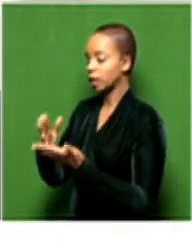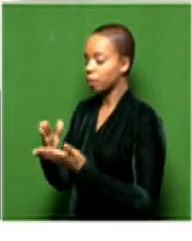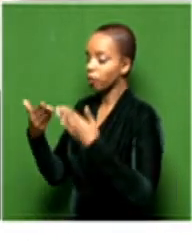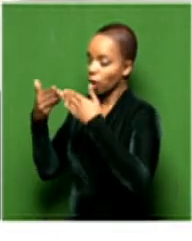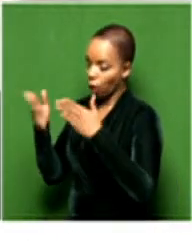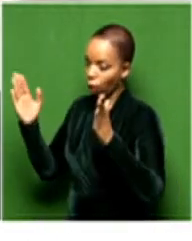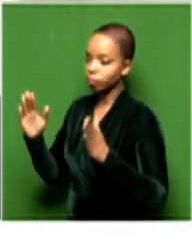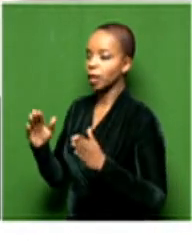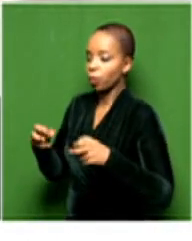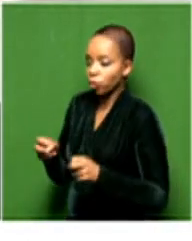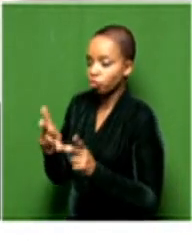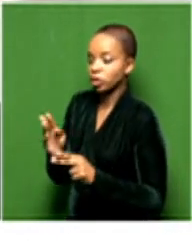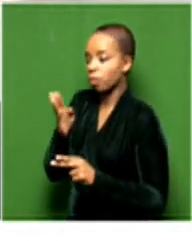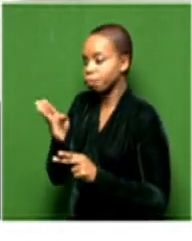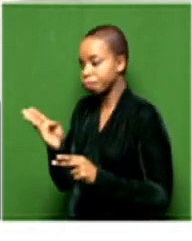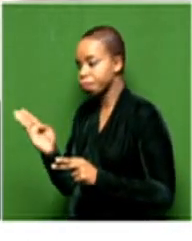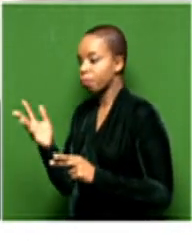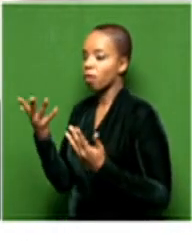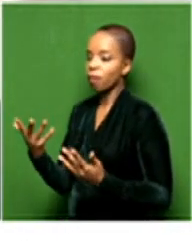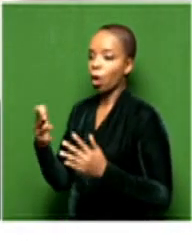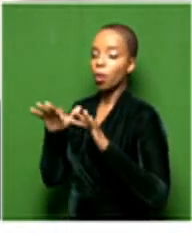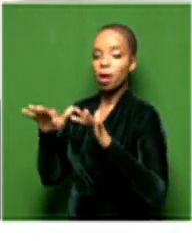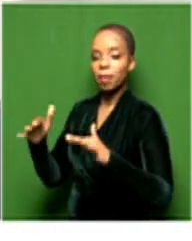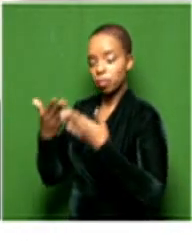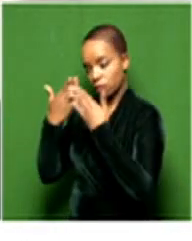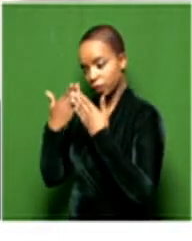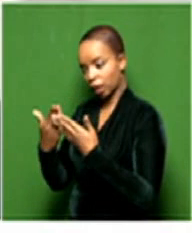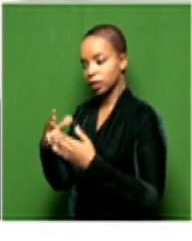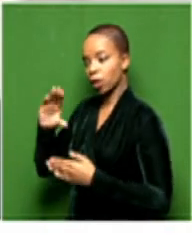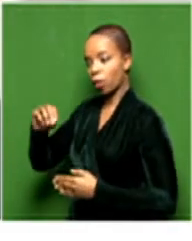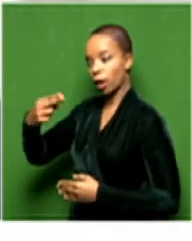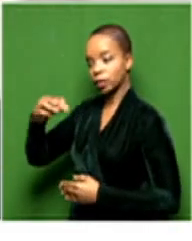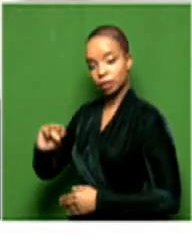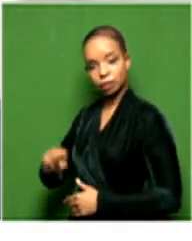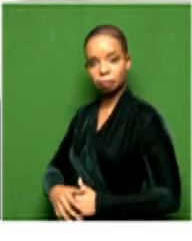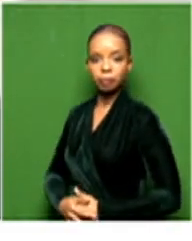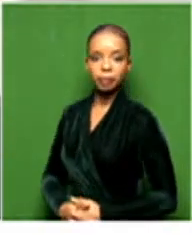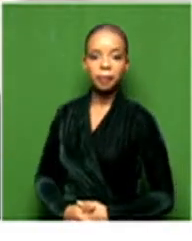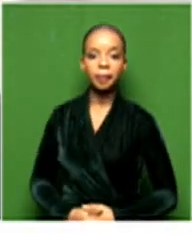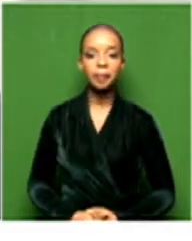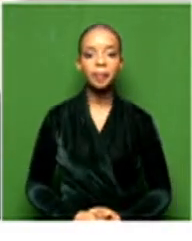are available for occupational health and safety officers in the world of work?